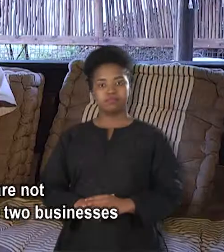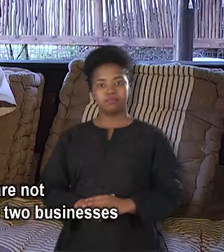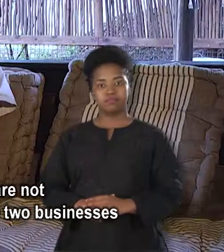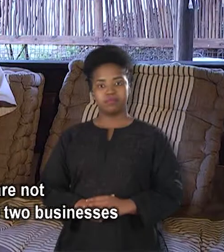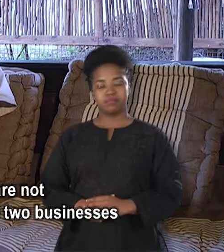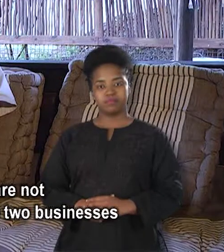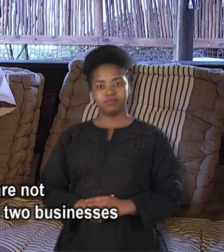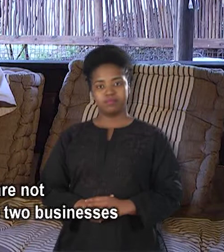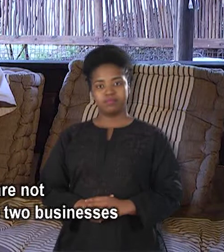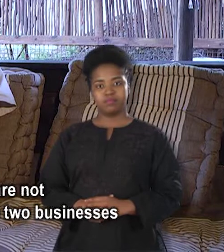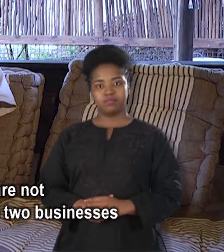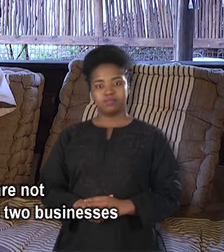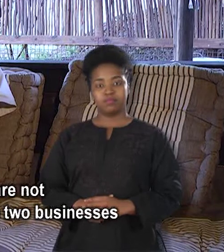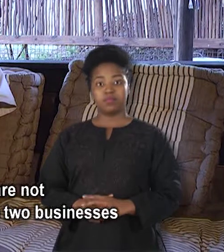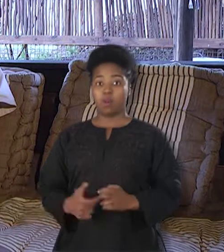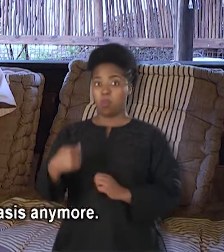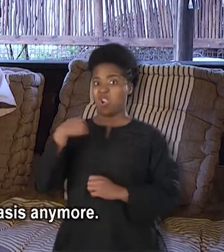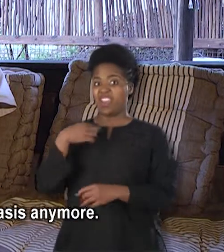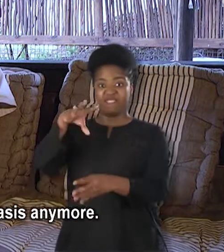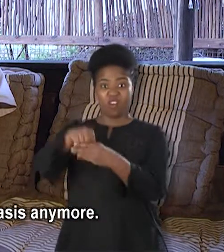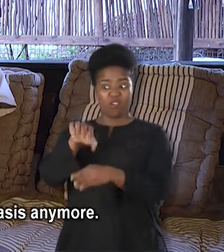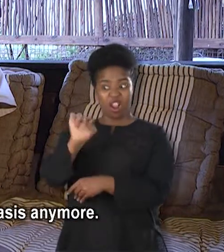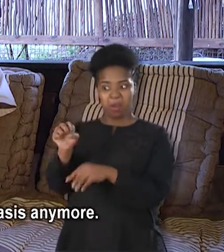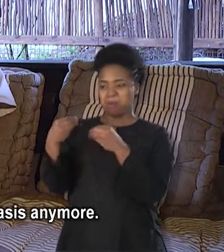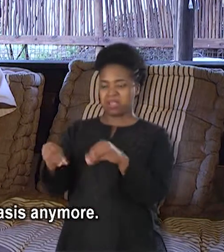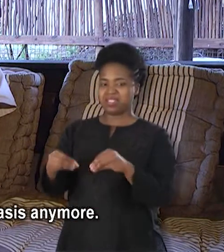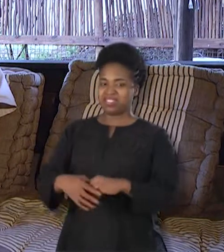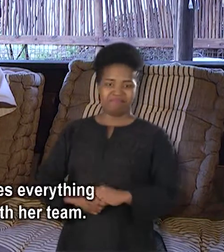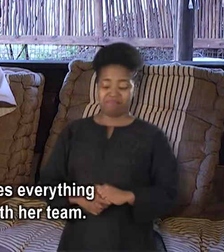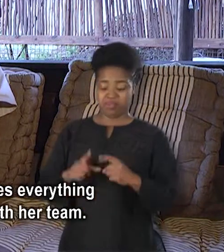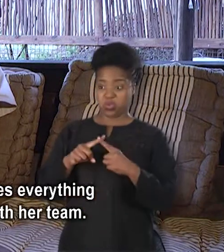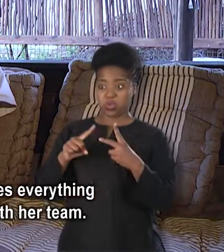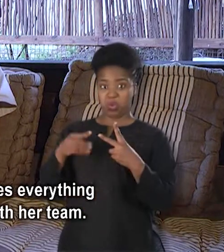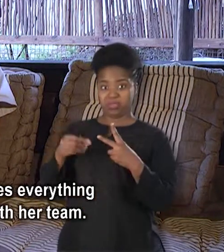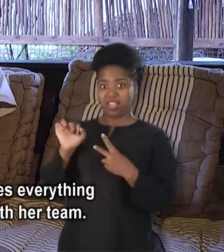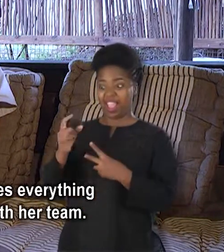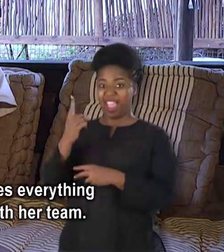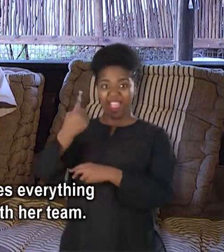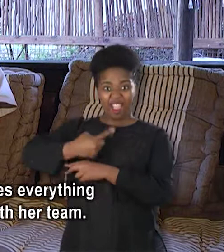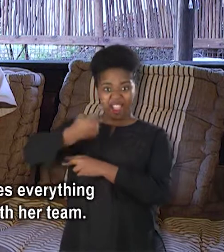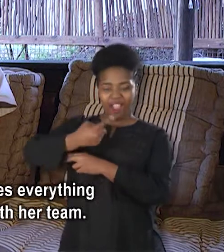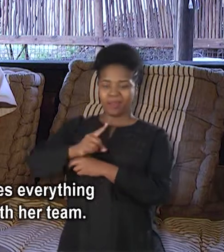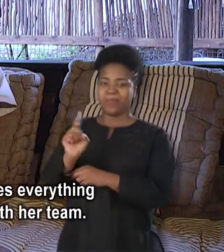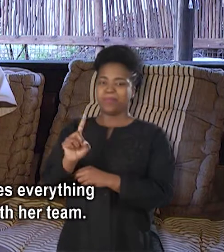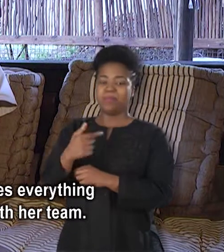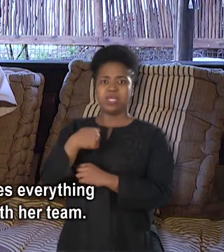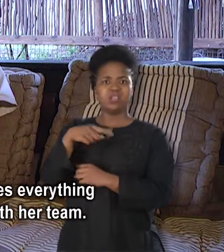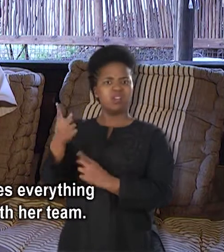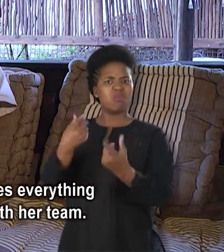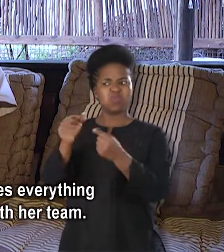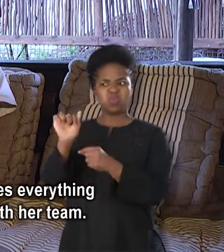We are not really involved in the two businesses on a daily basis anymore. anymore. Ricalise does all the daily things herself